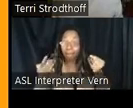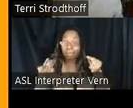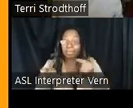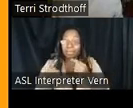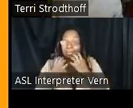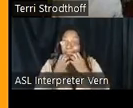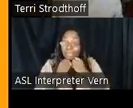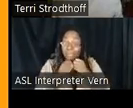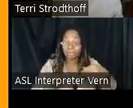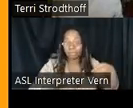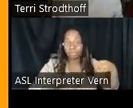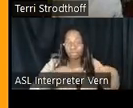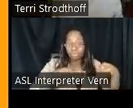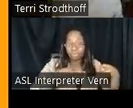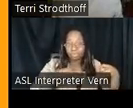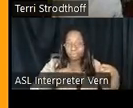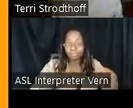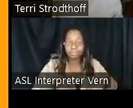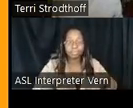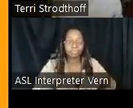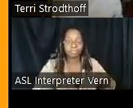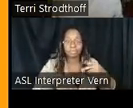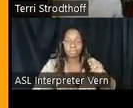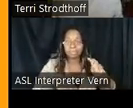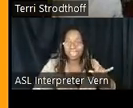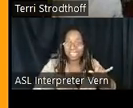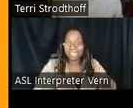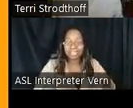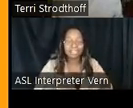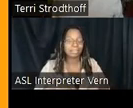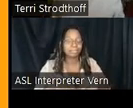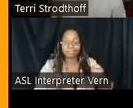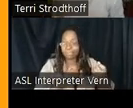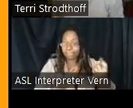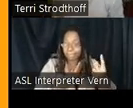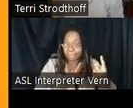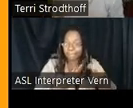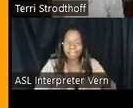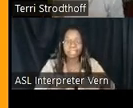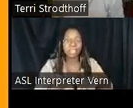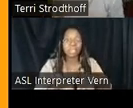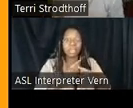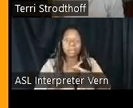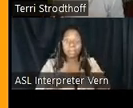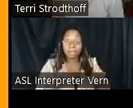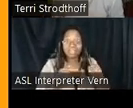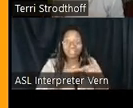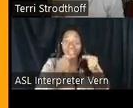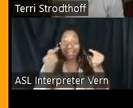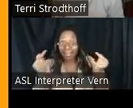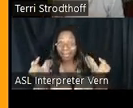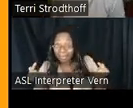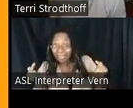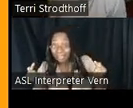of compassion are judgment, pity, apathy, and compassion is the opposite of that, like